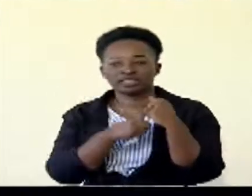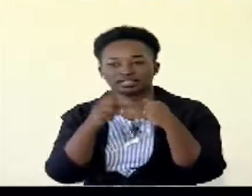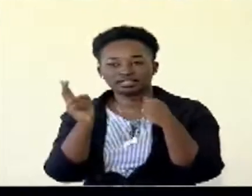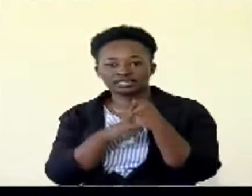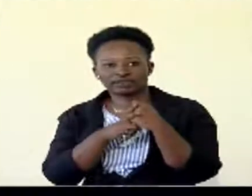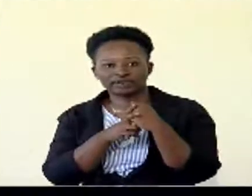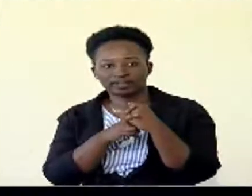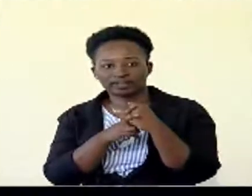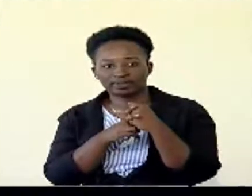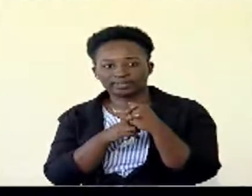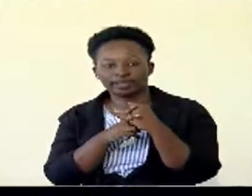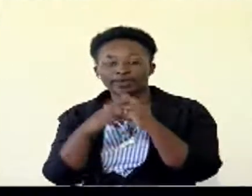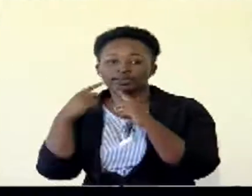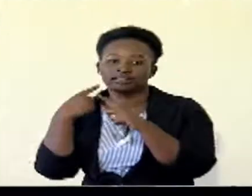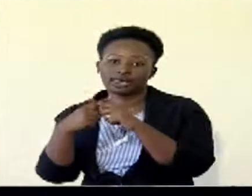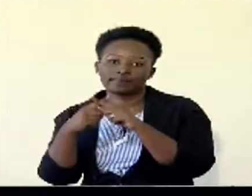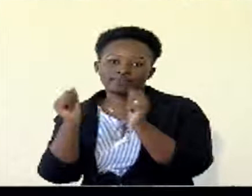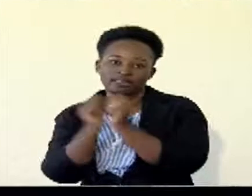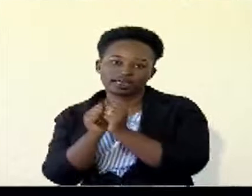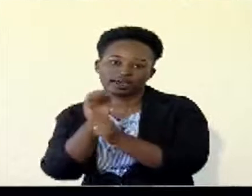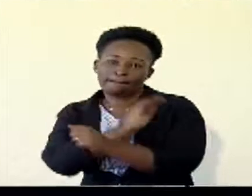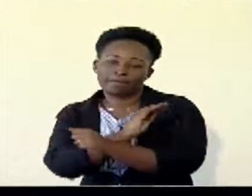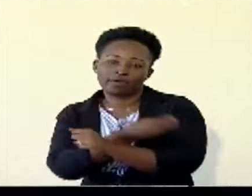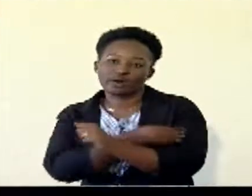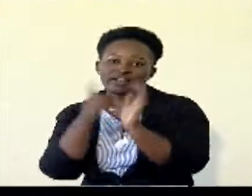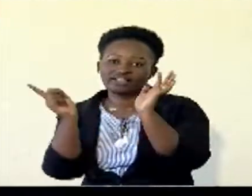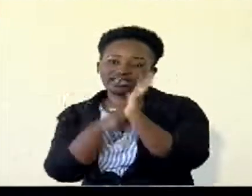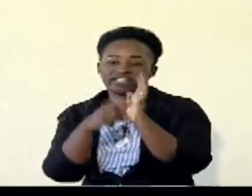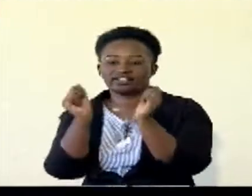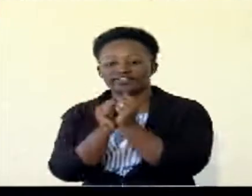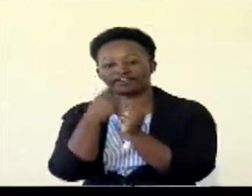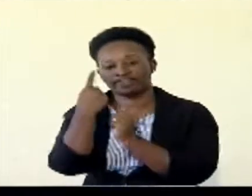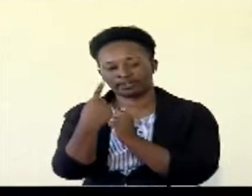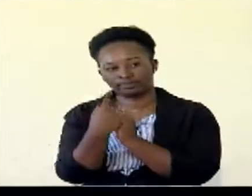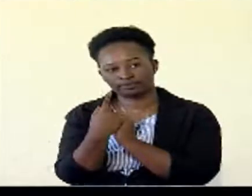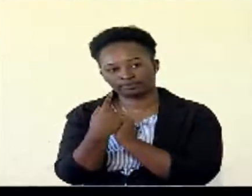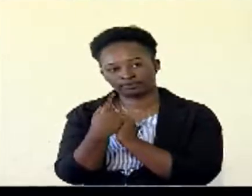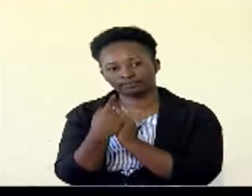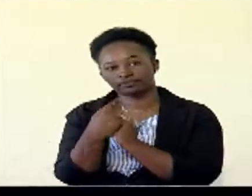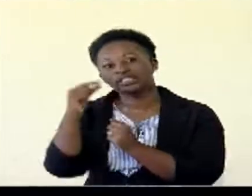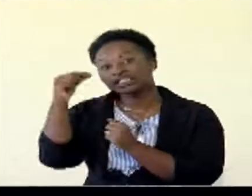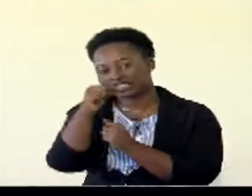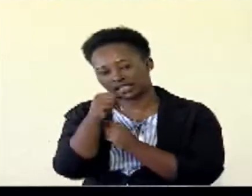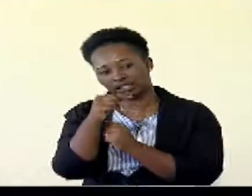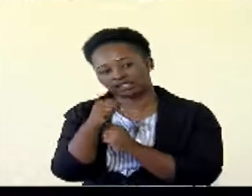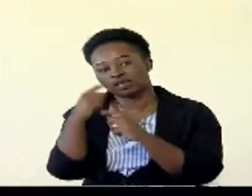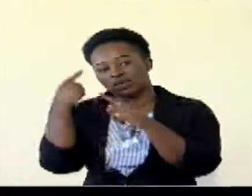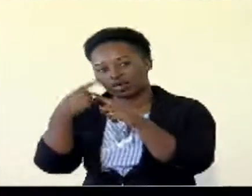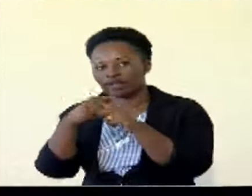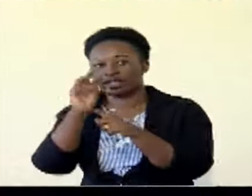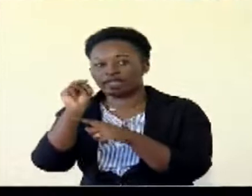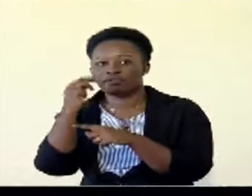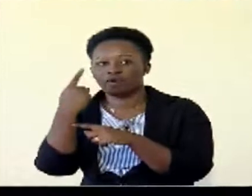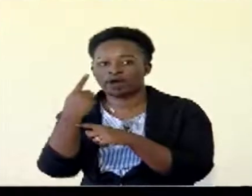6.67 times 10 to power negative 11. That is G. Then times